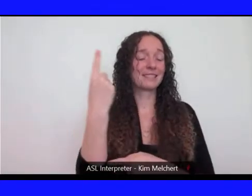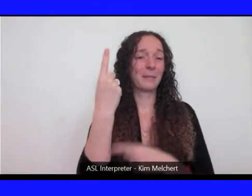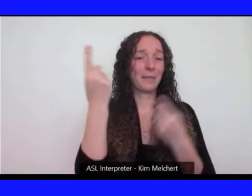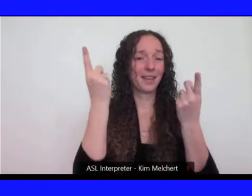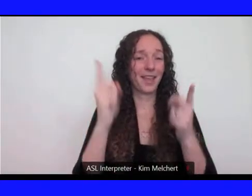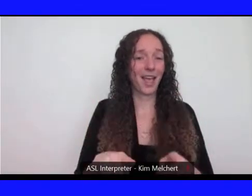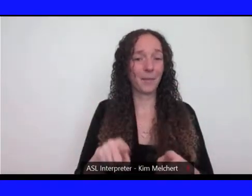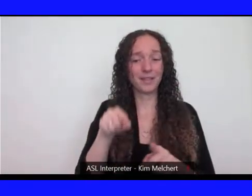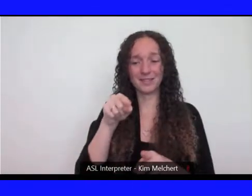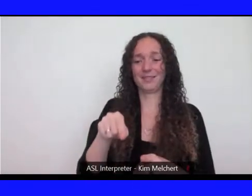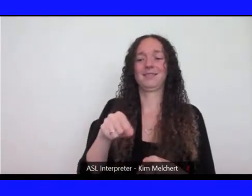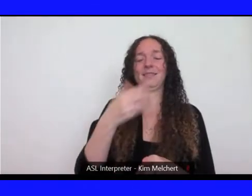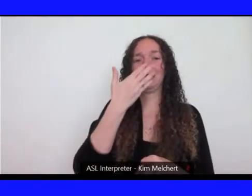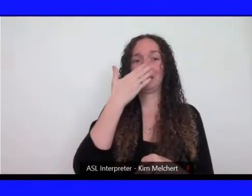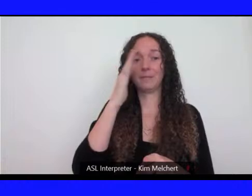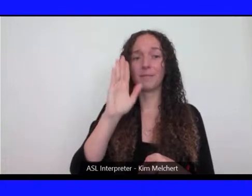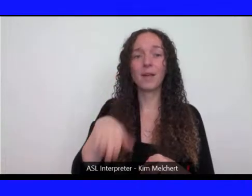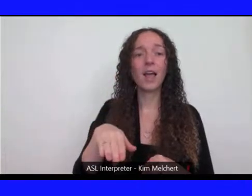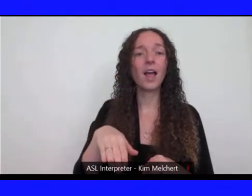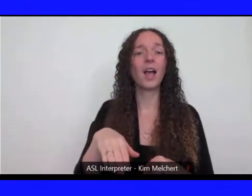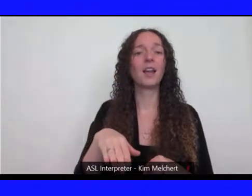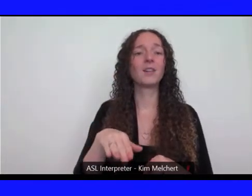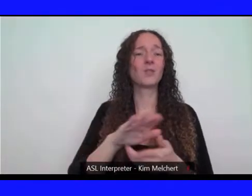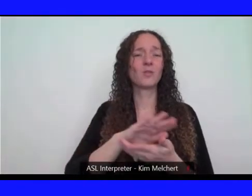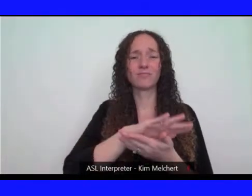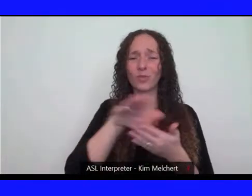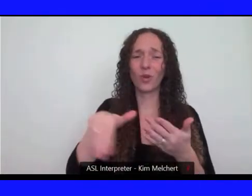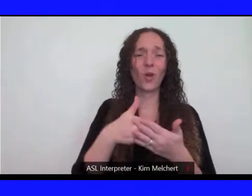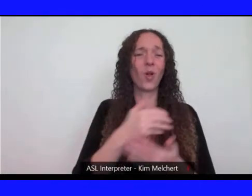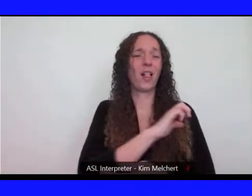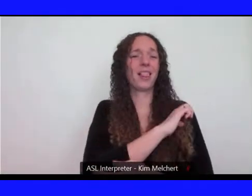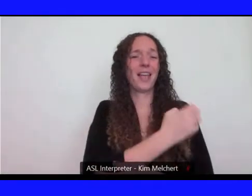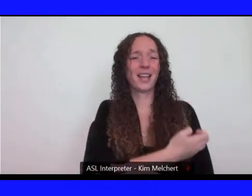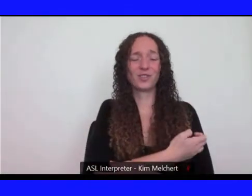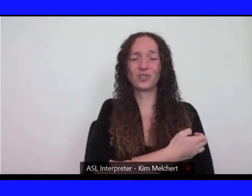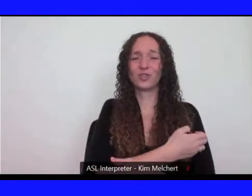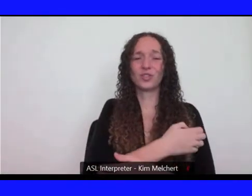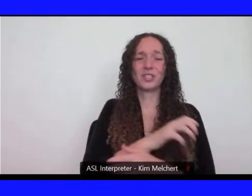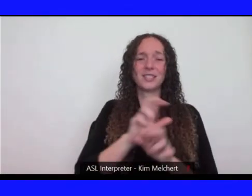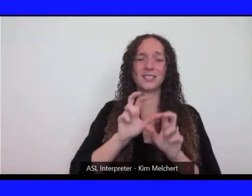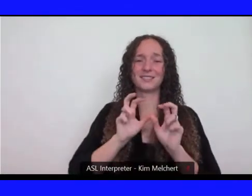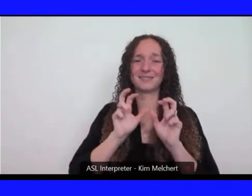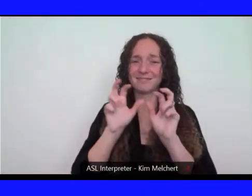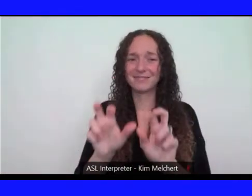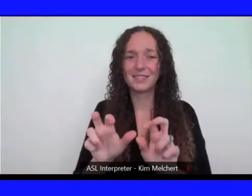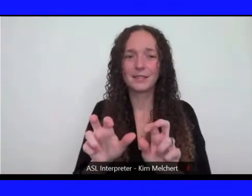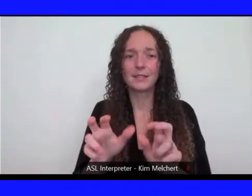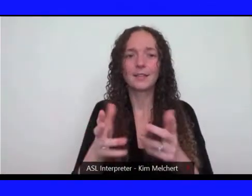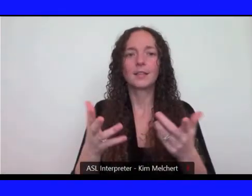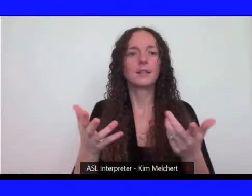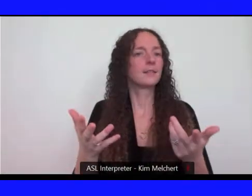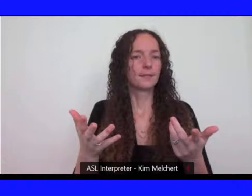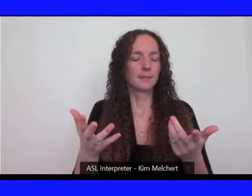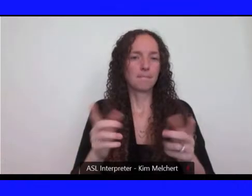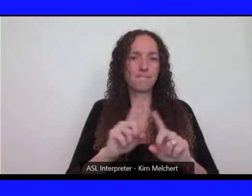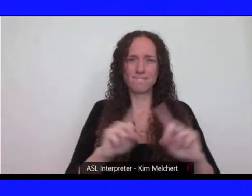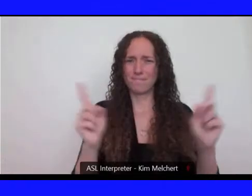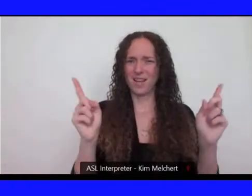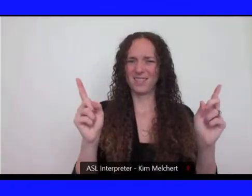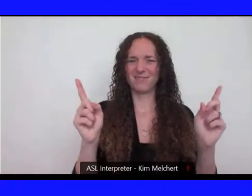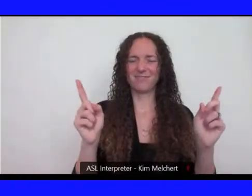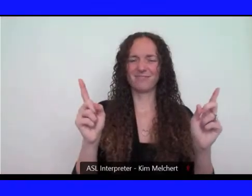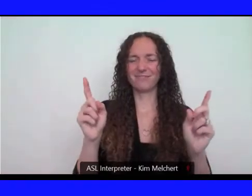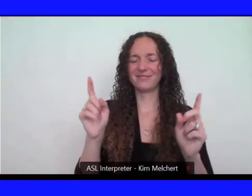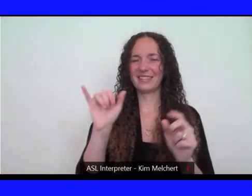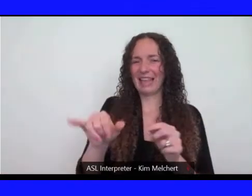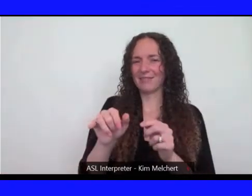the past we had some discussions about the residents and some of the suicides that we have